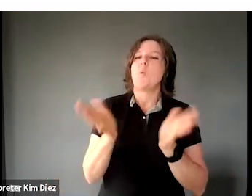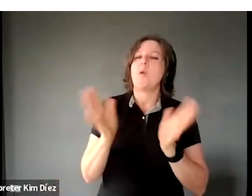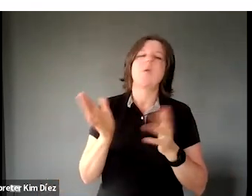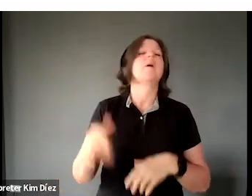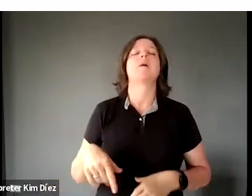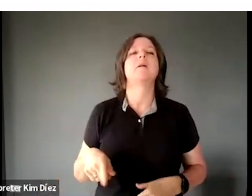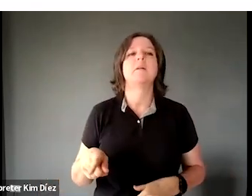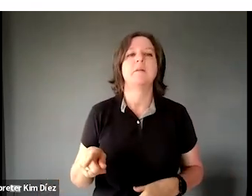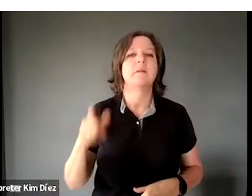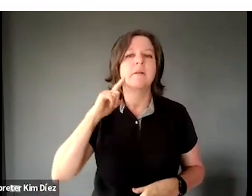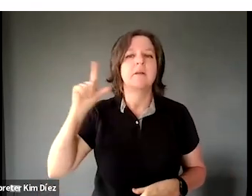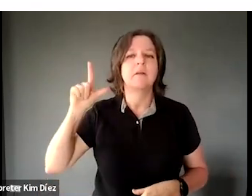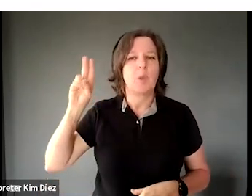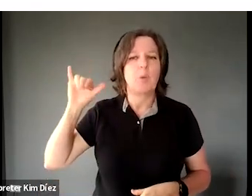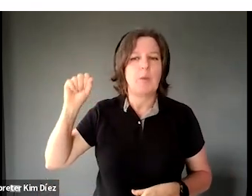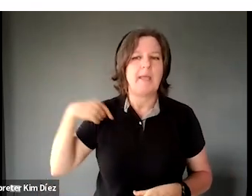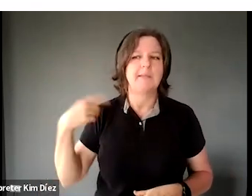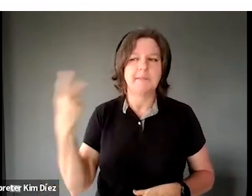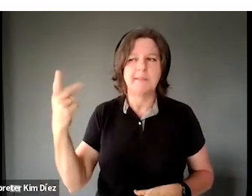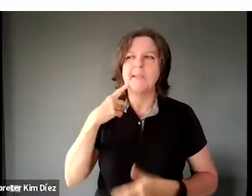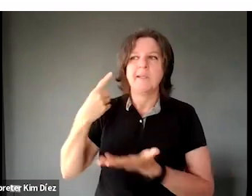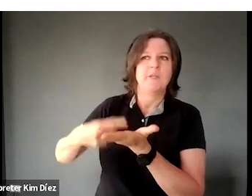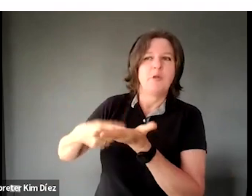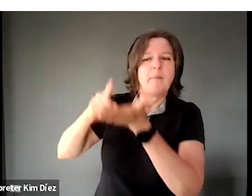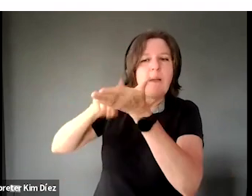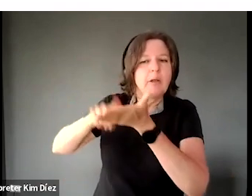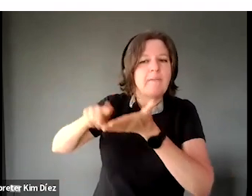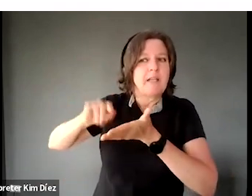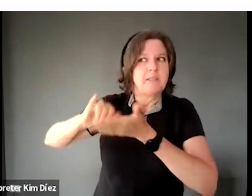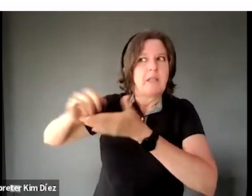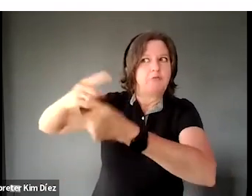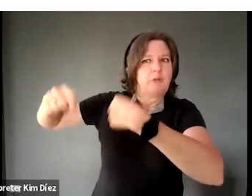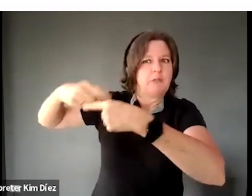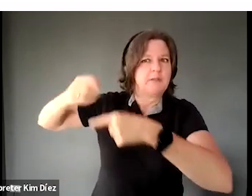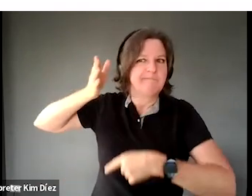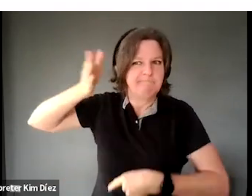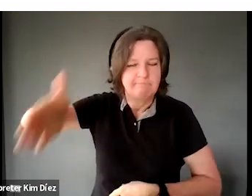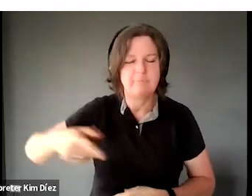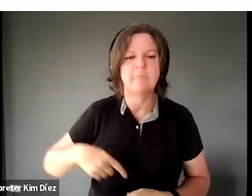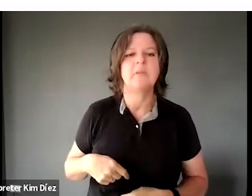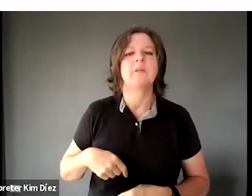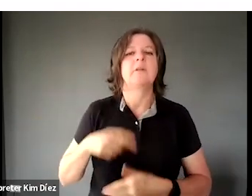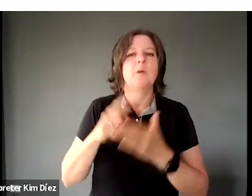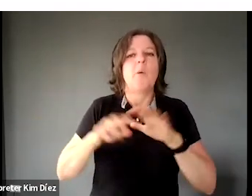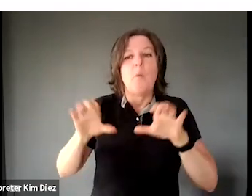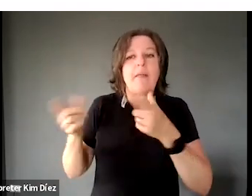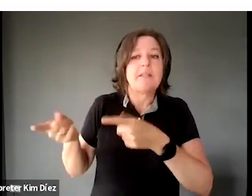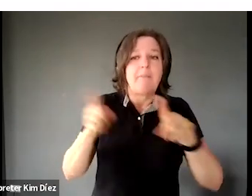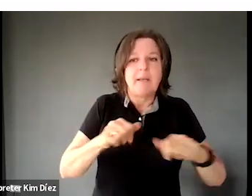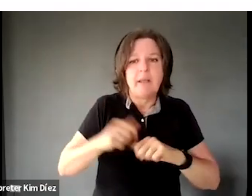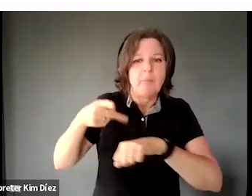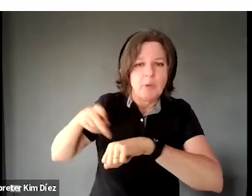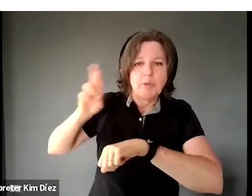Viviana? Yes, Luis and I were talking about the new